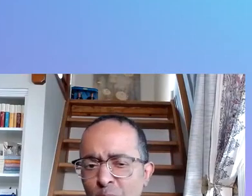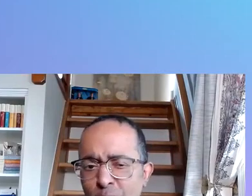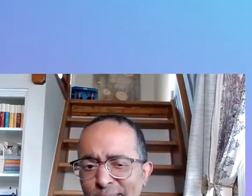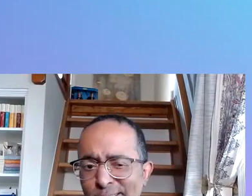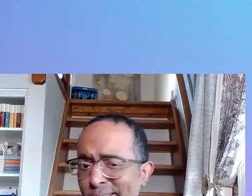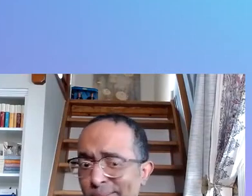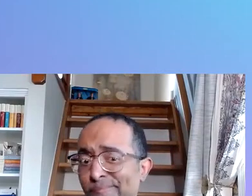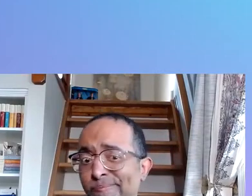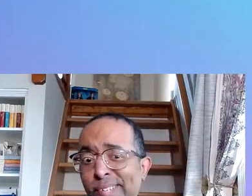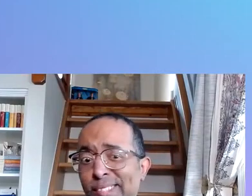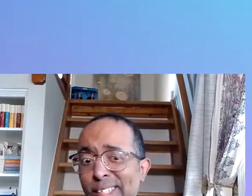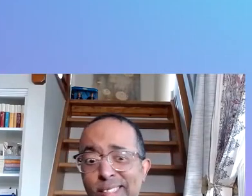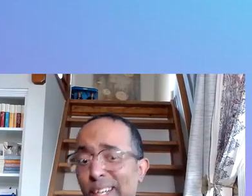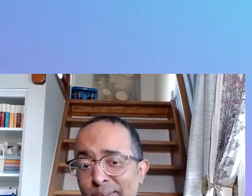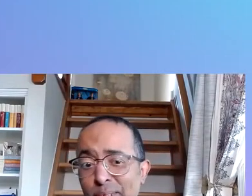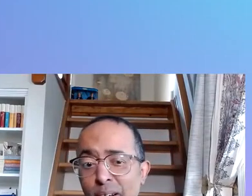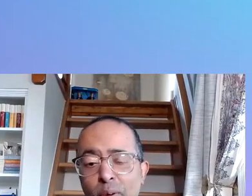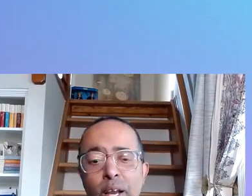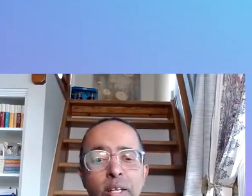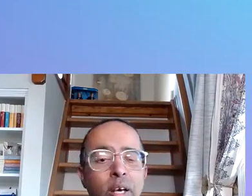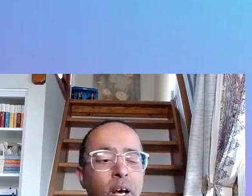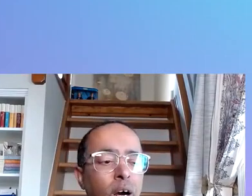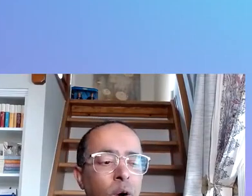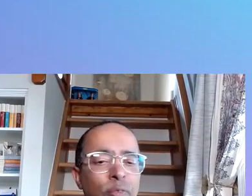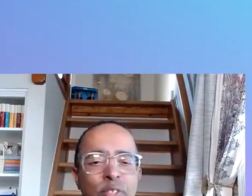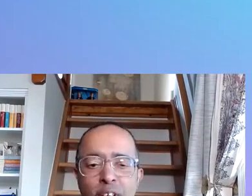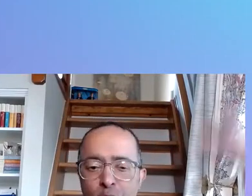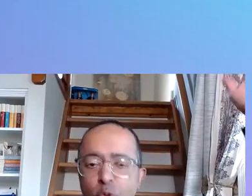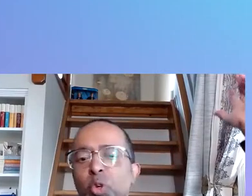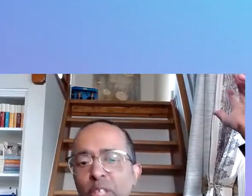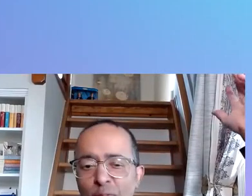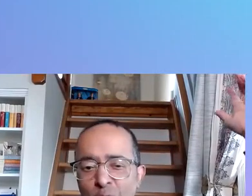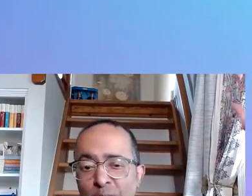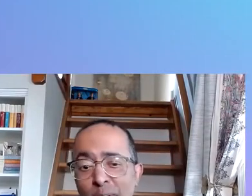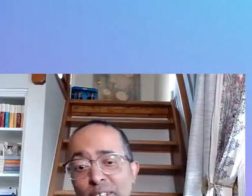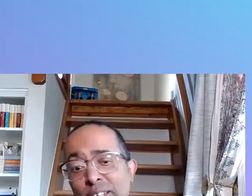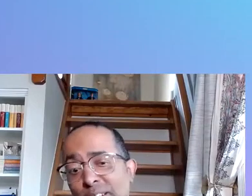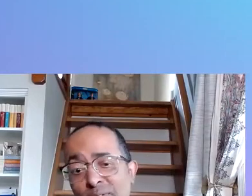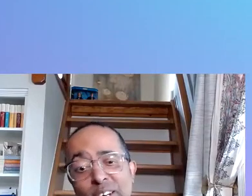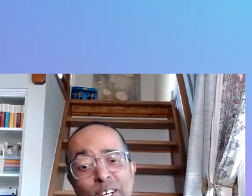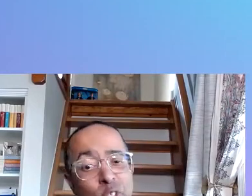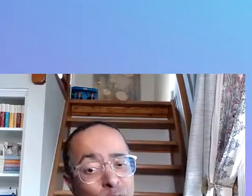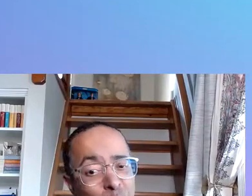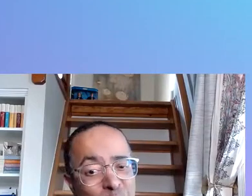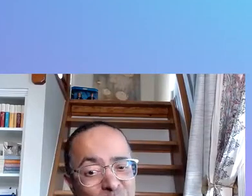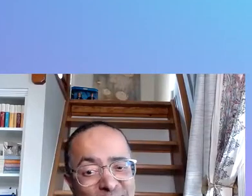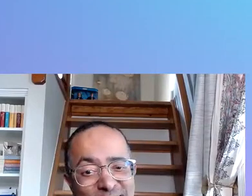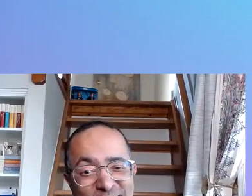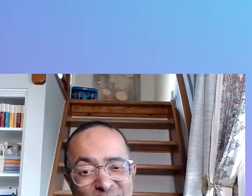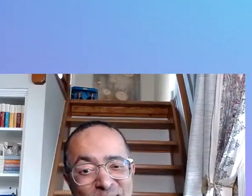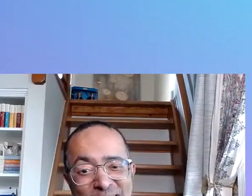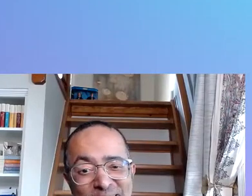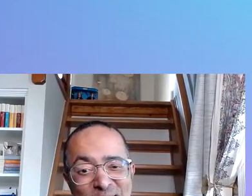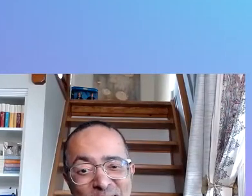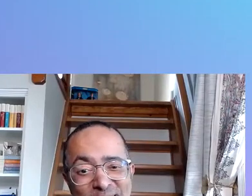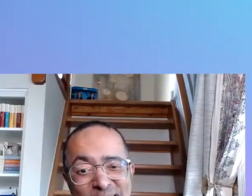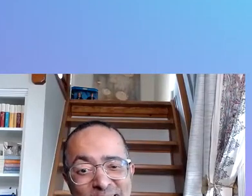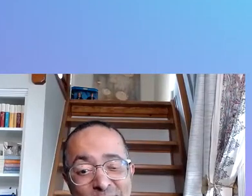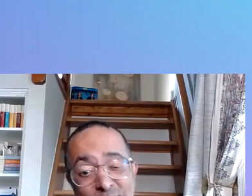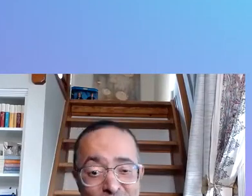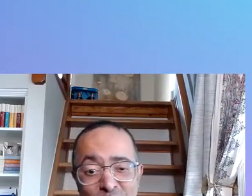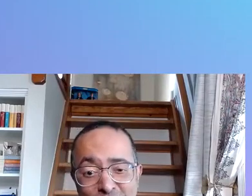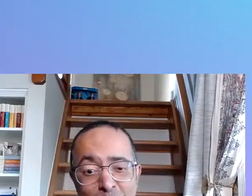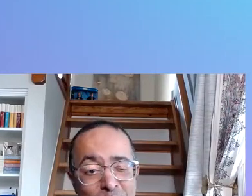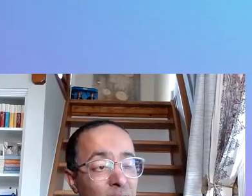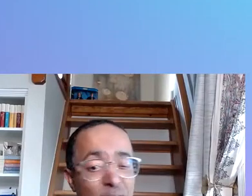say we don't want to work on this thing, it's not getting done, right? Or if it's like a Google level thing where it's like, if 100 developers say we're not going to do this thing,